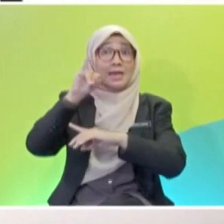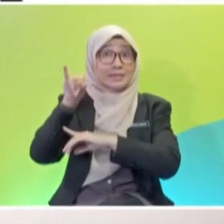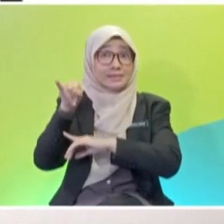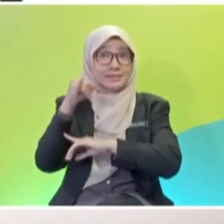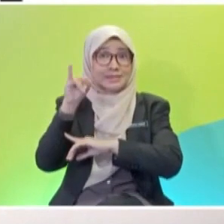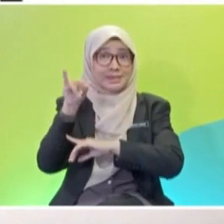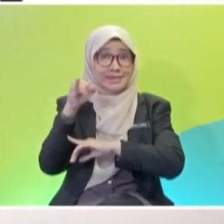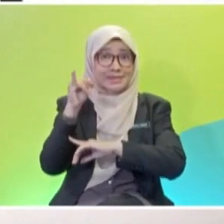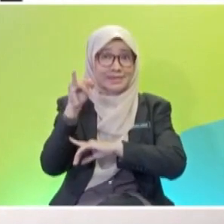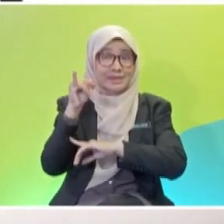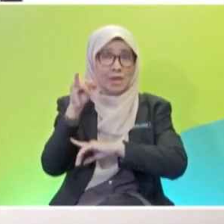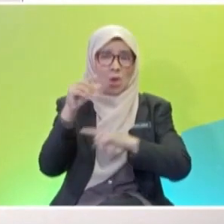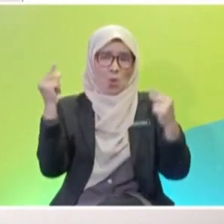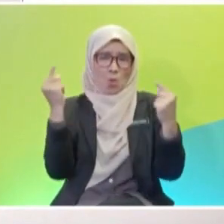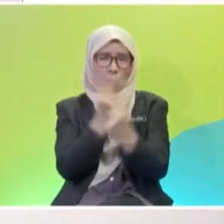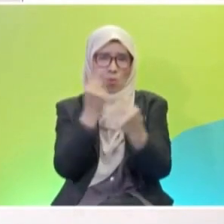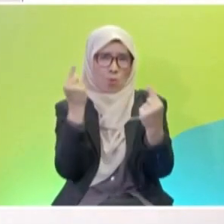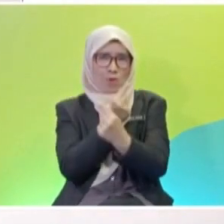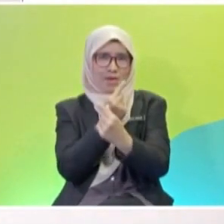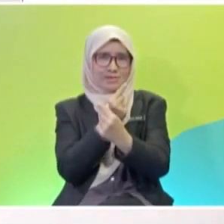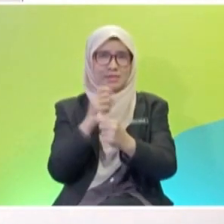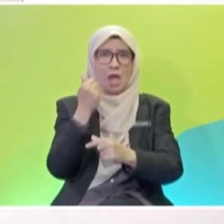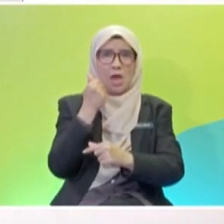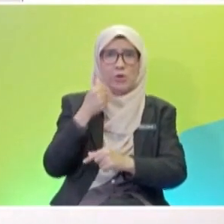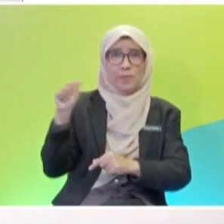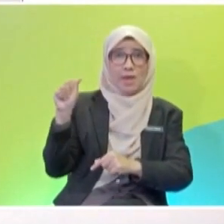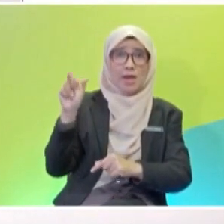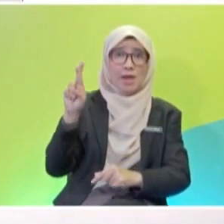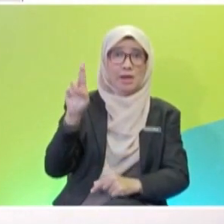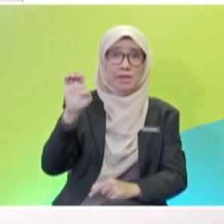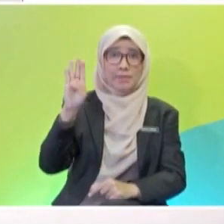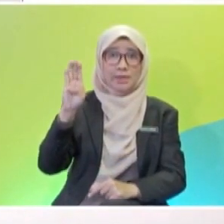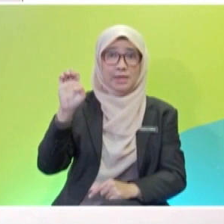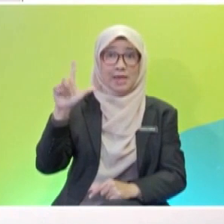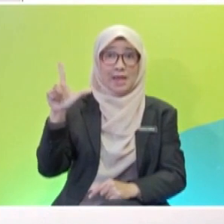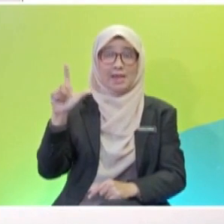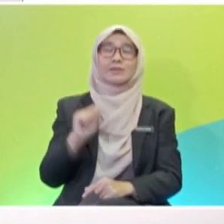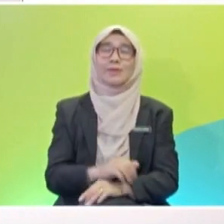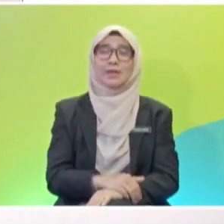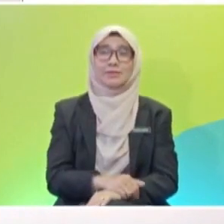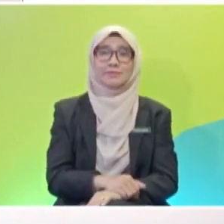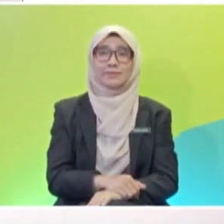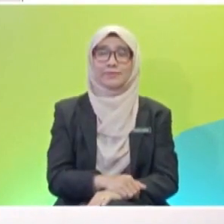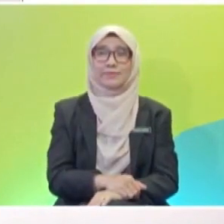fight against. Yes, you fight against some things. You rebel against something. Okay, wonderful. Number 5.